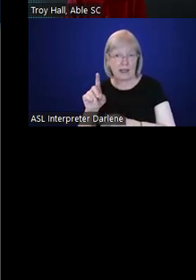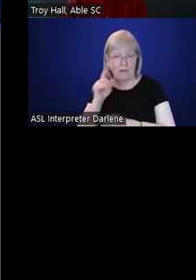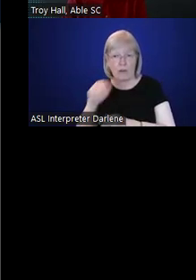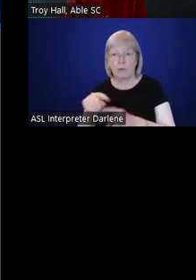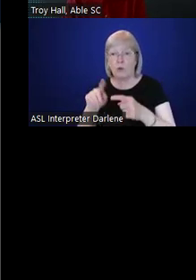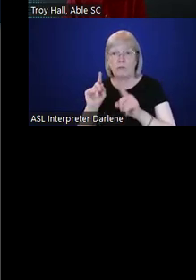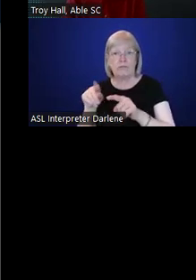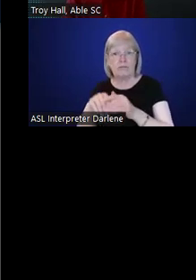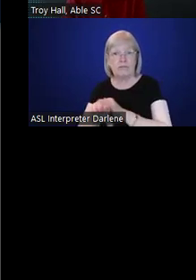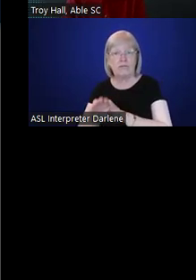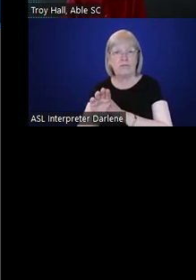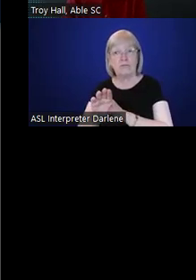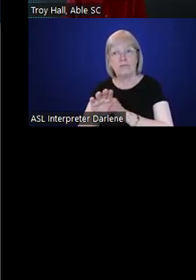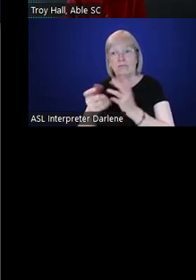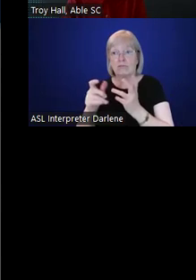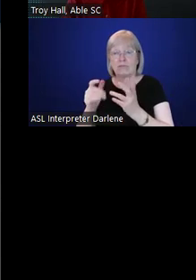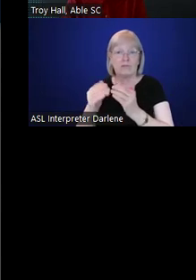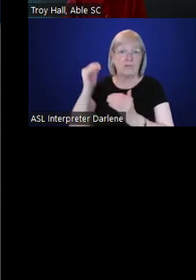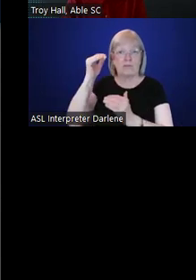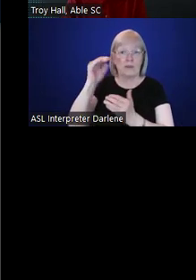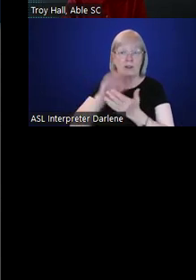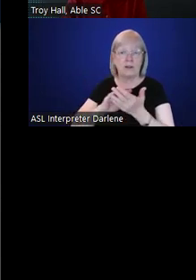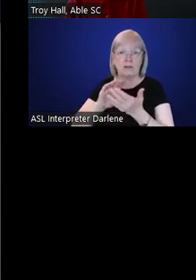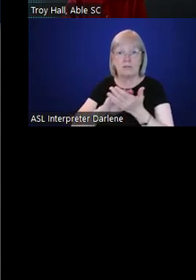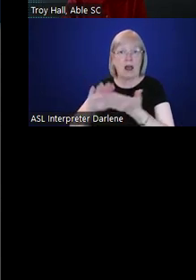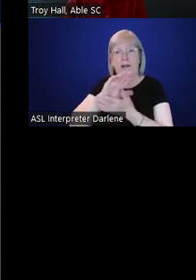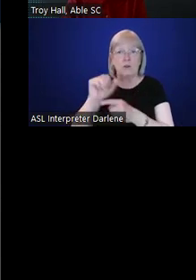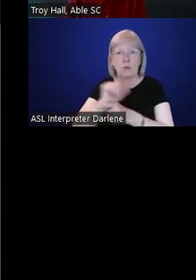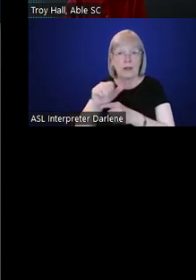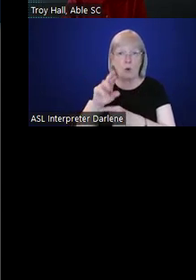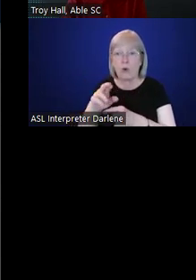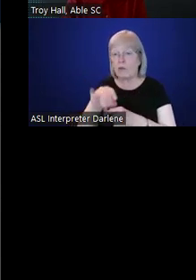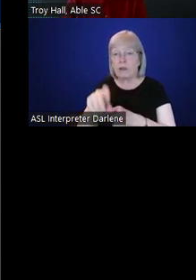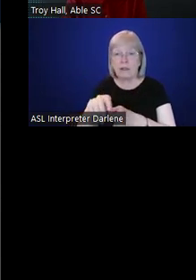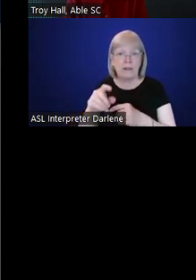for college or specific job training or equipment you need.